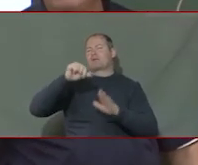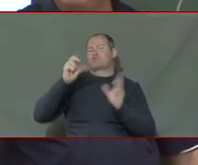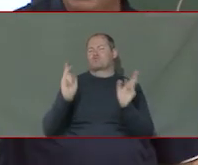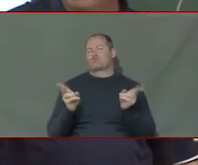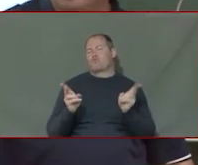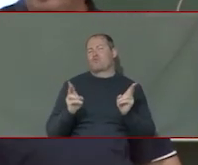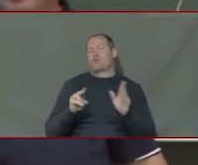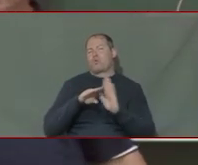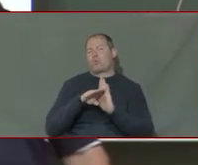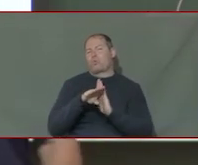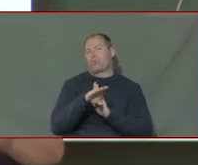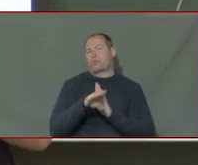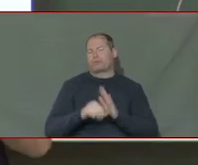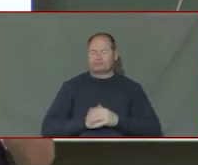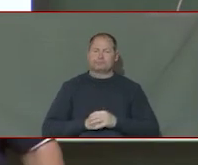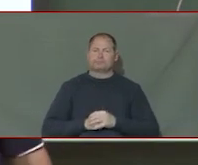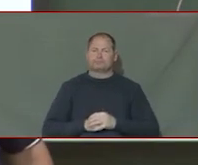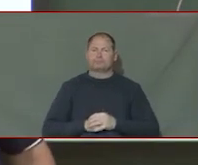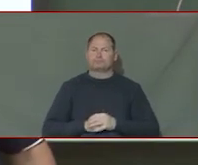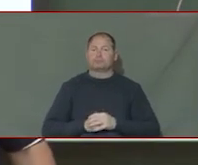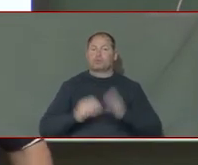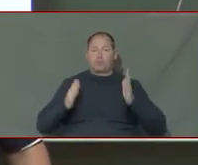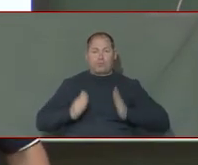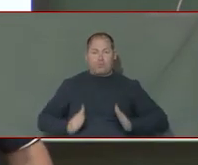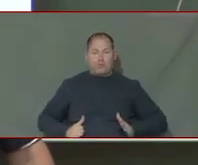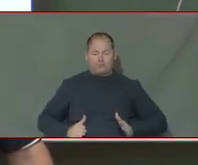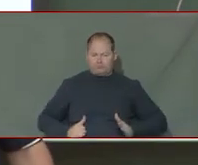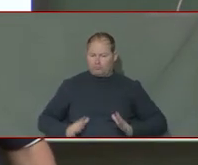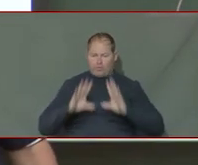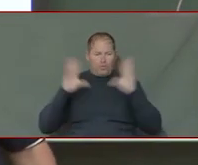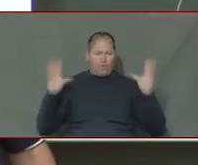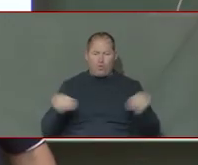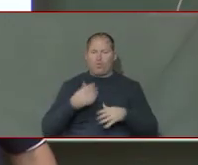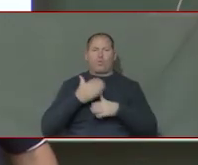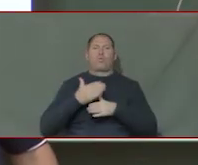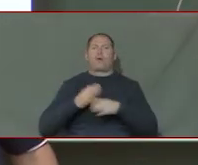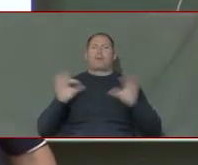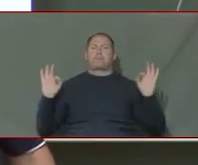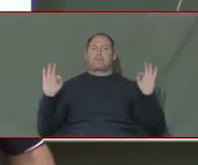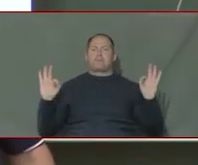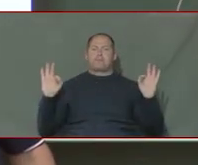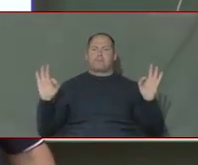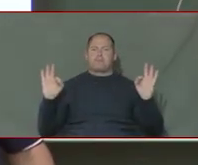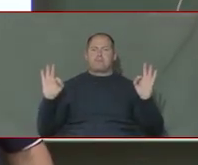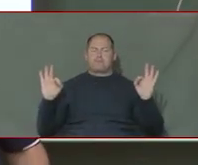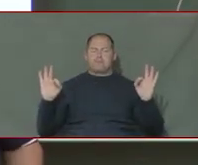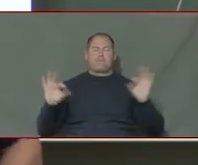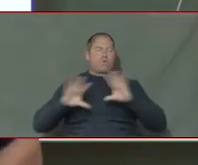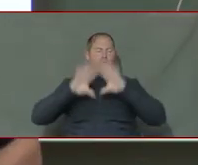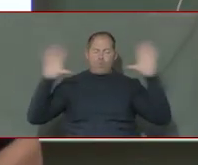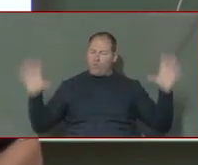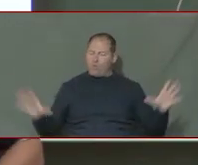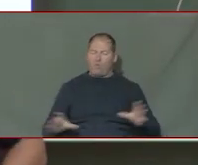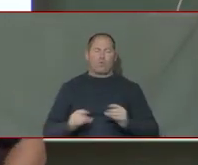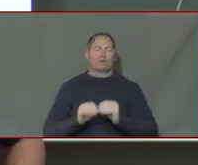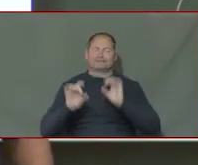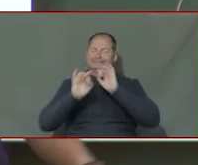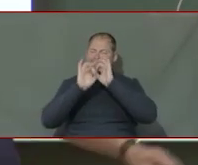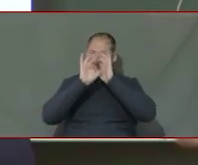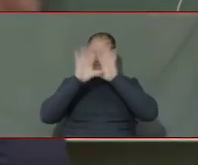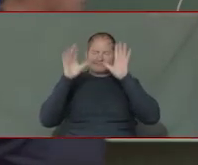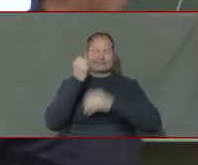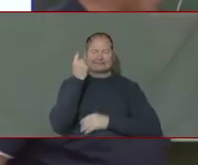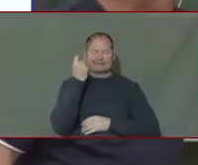People, everything in your body makes perfect sense. Everything is very, very logic, what's happening inside your body.